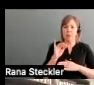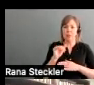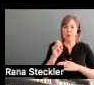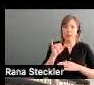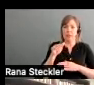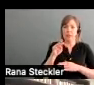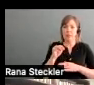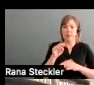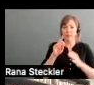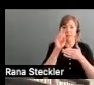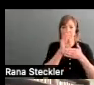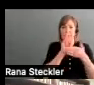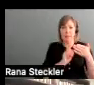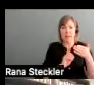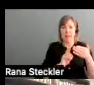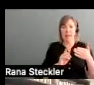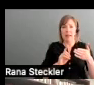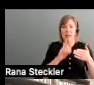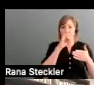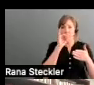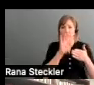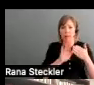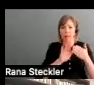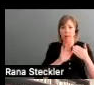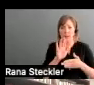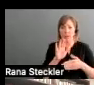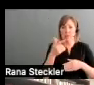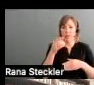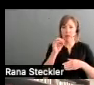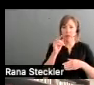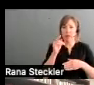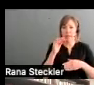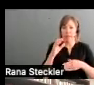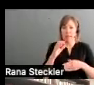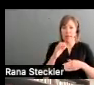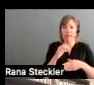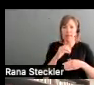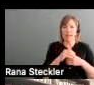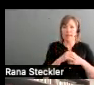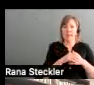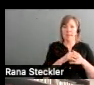Architectural style is collegiate Gothic, and it was